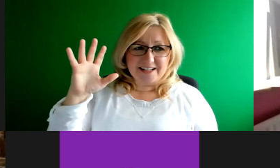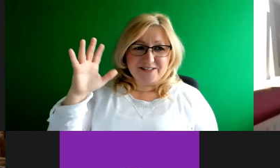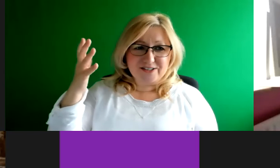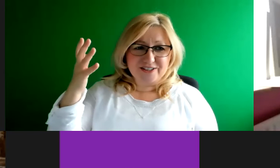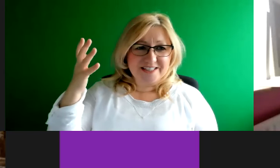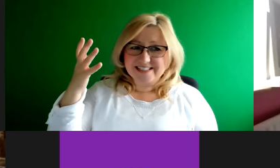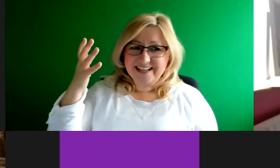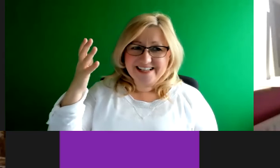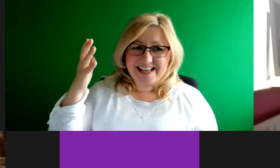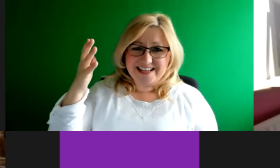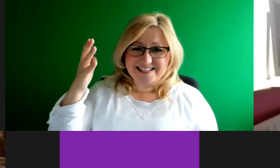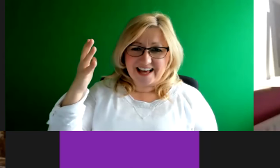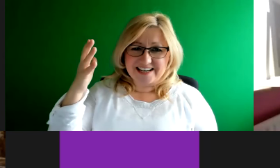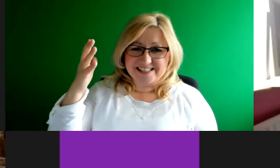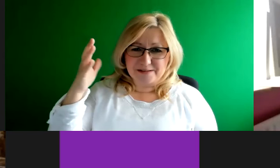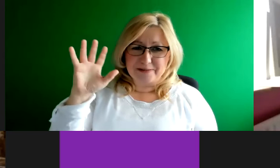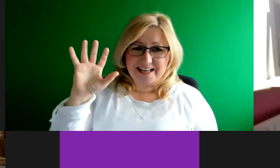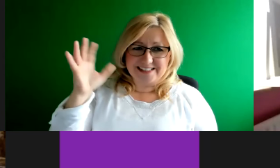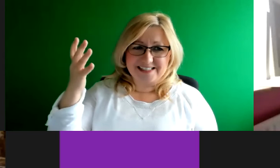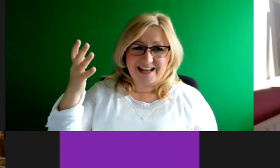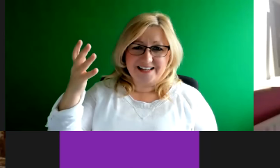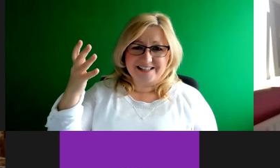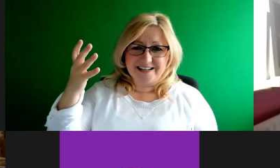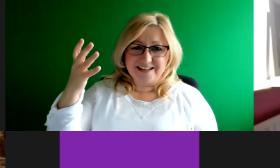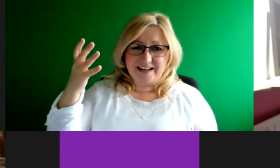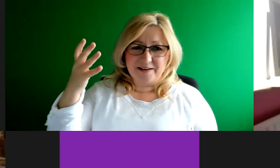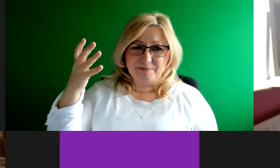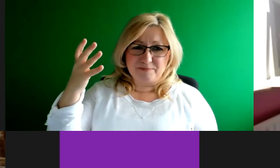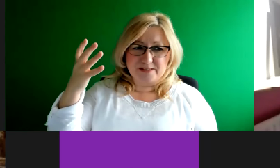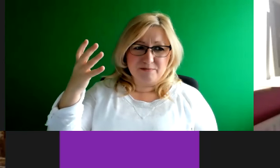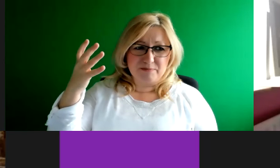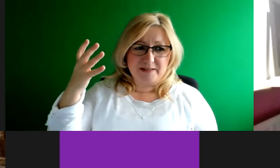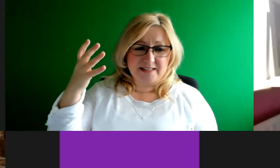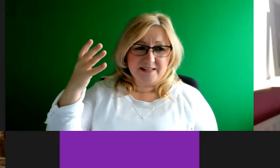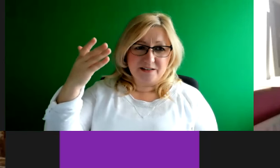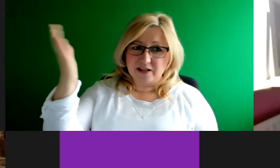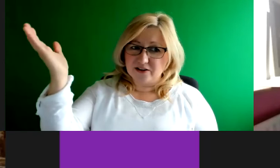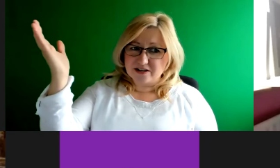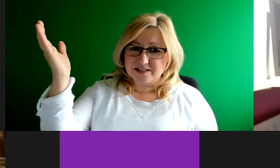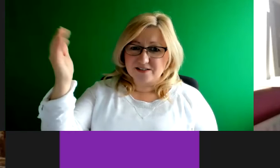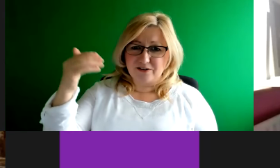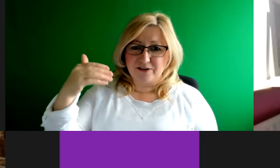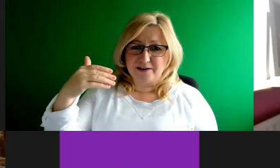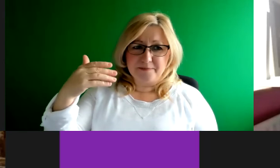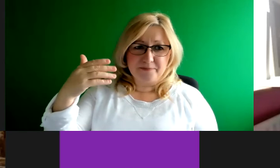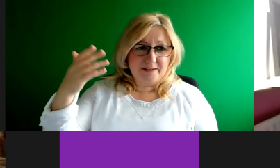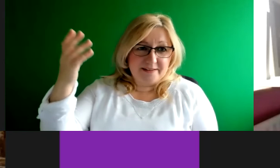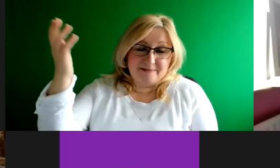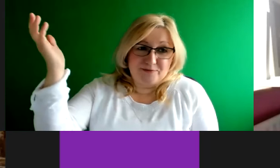in that construction is not his hand, that is somebody else's hand, presumably, a nurse,